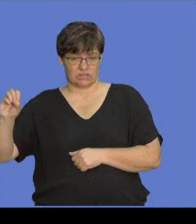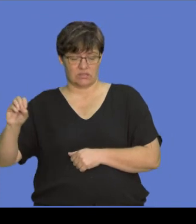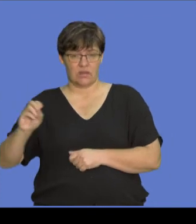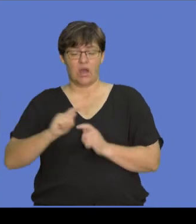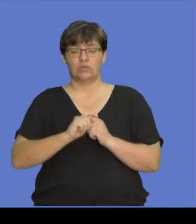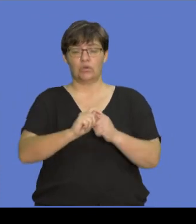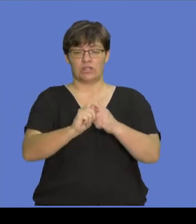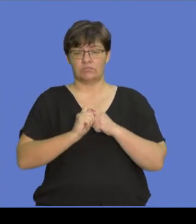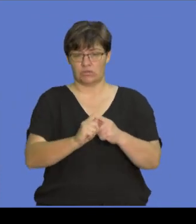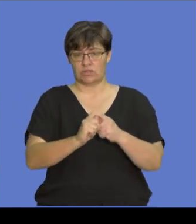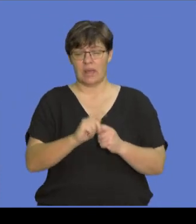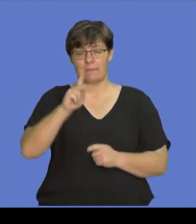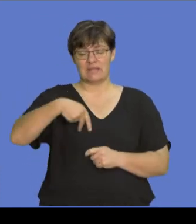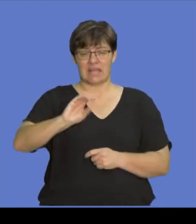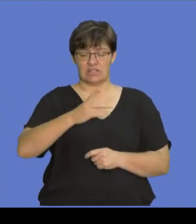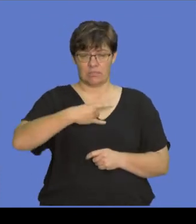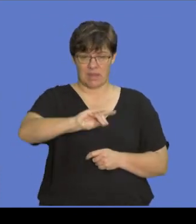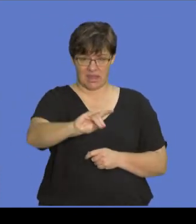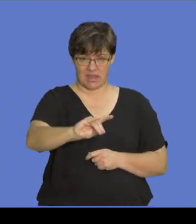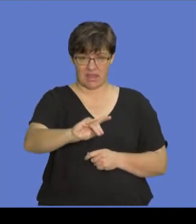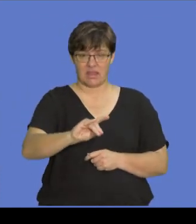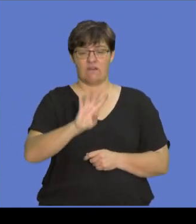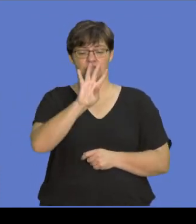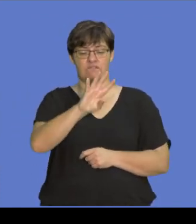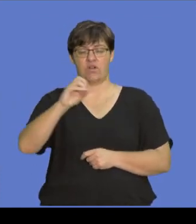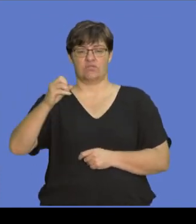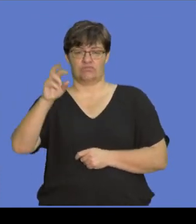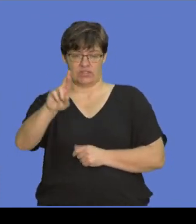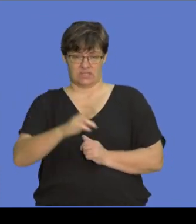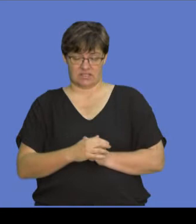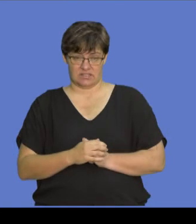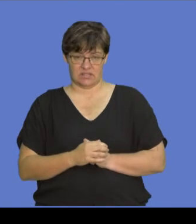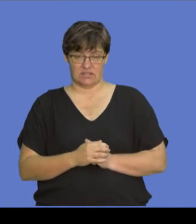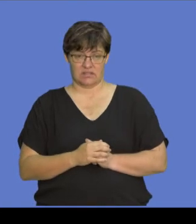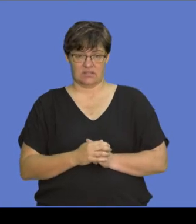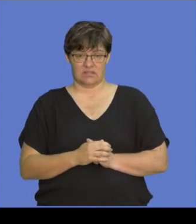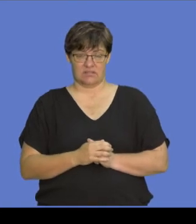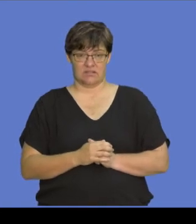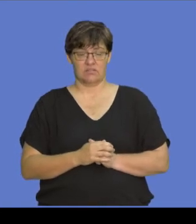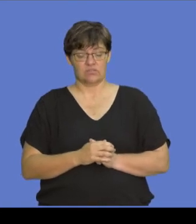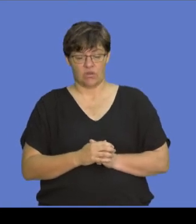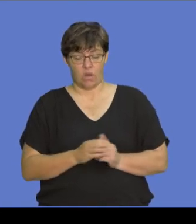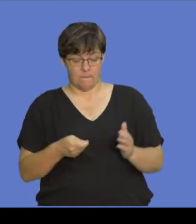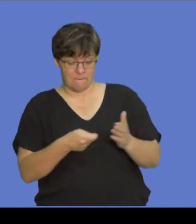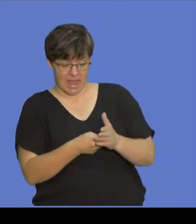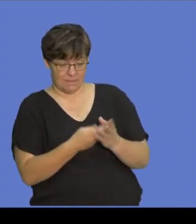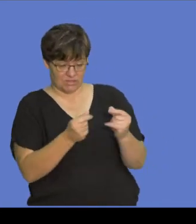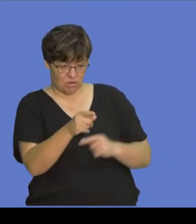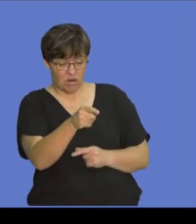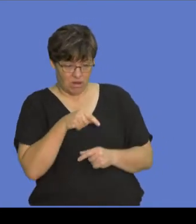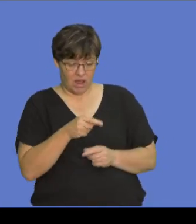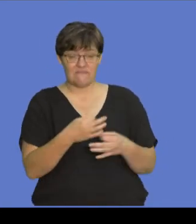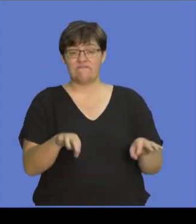of petty cash amounted to 400 Rand. That means we bought indirect materials to the value of